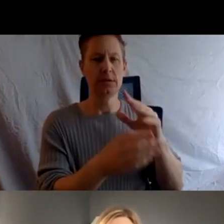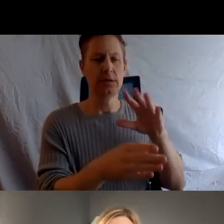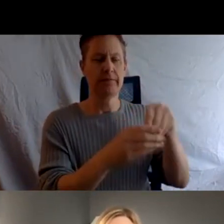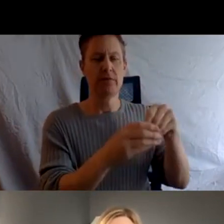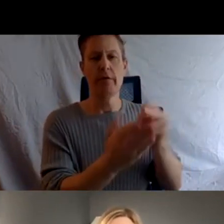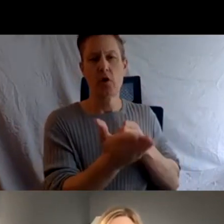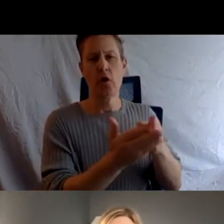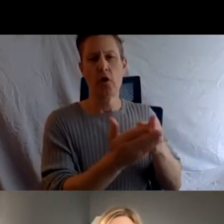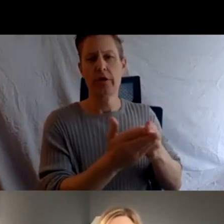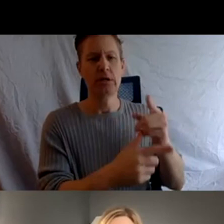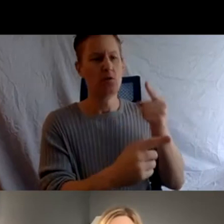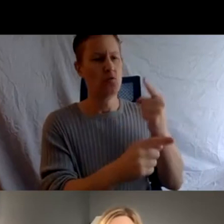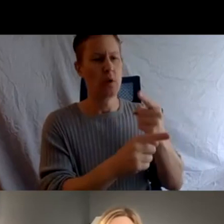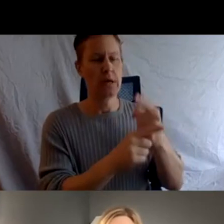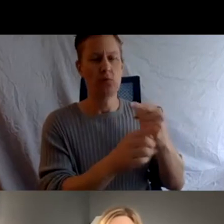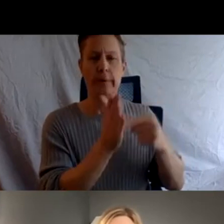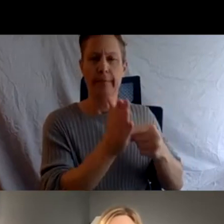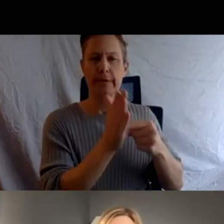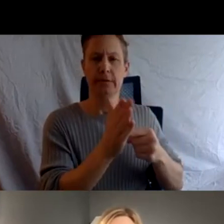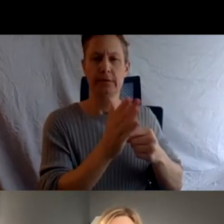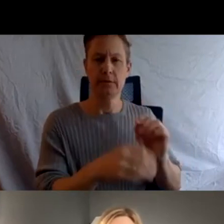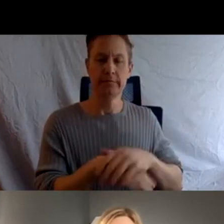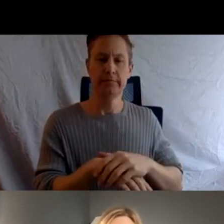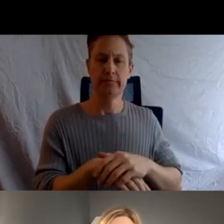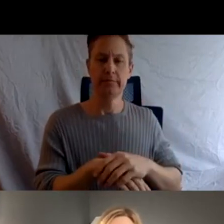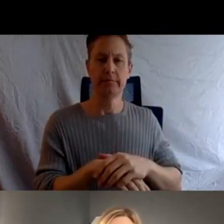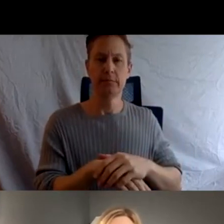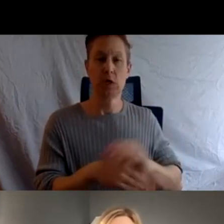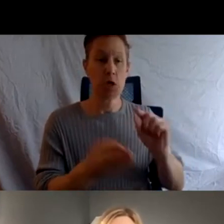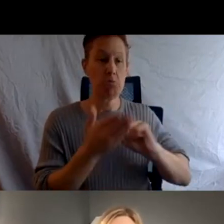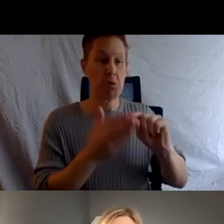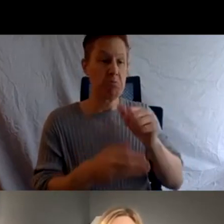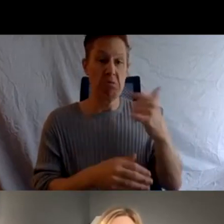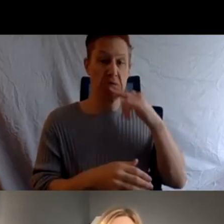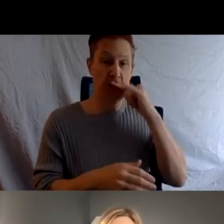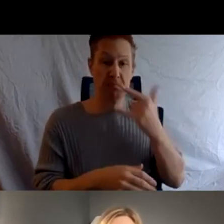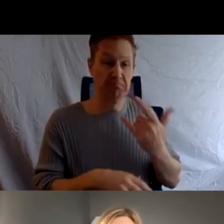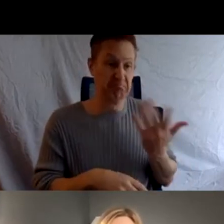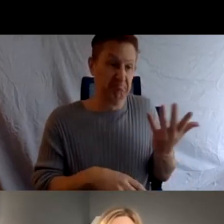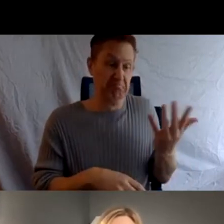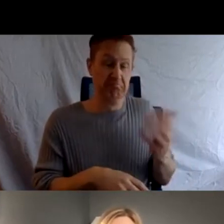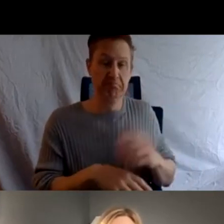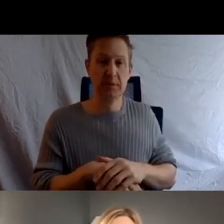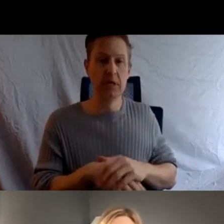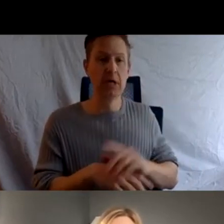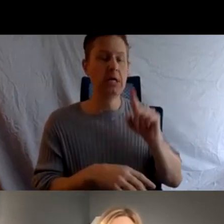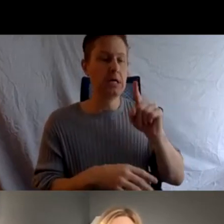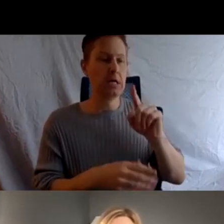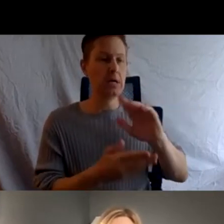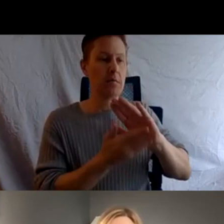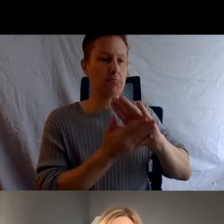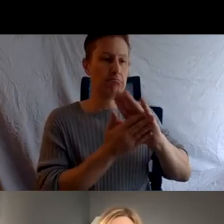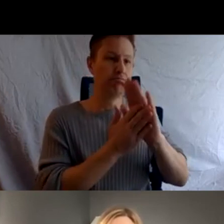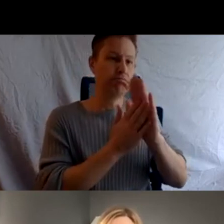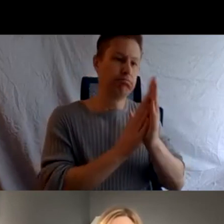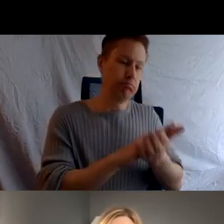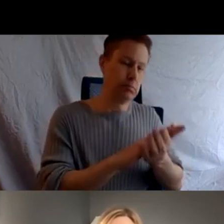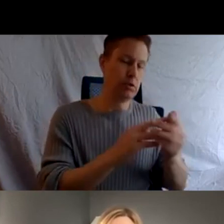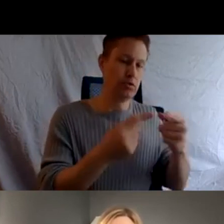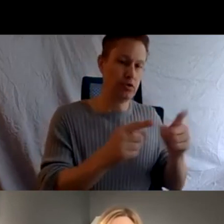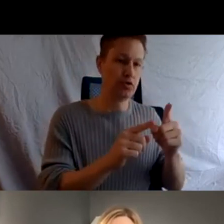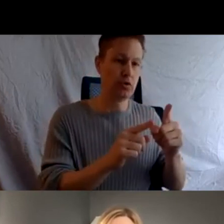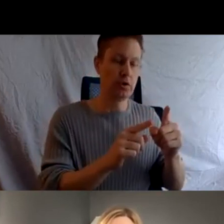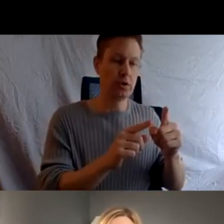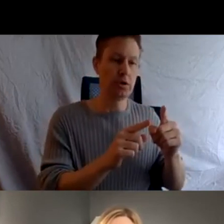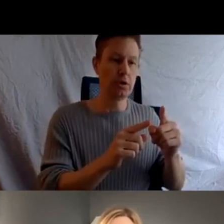things correct that, we just wrote him as another kid. I mean, he evolved over the show to pretty much be the